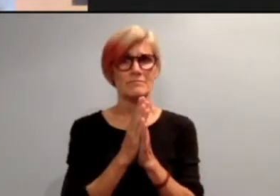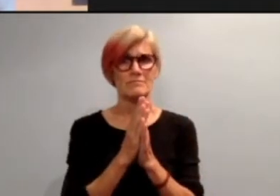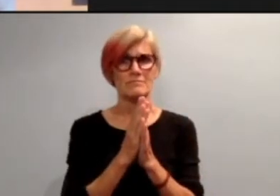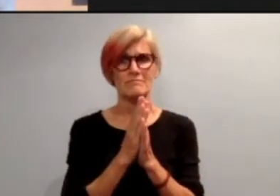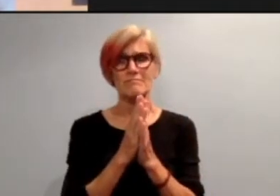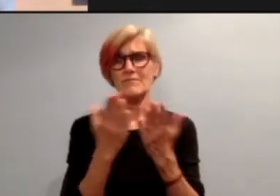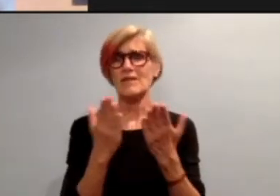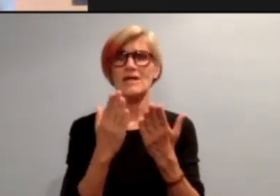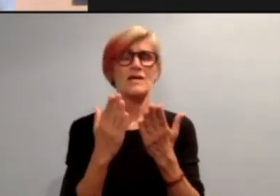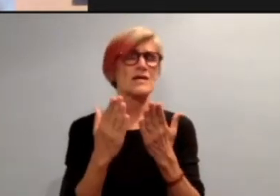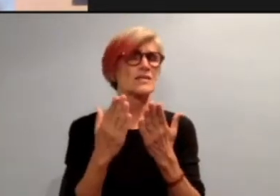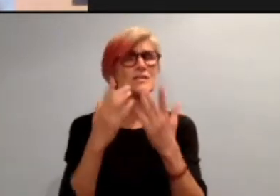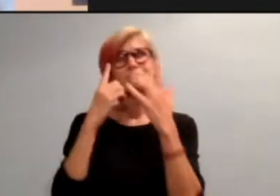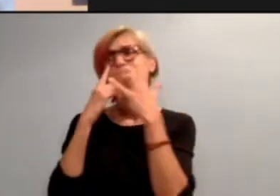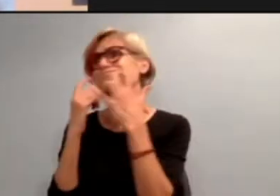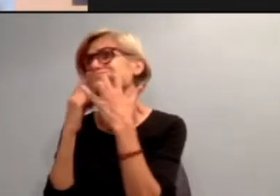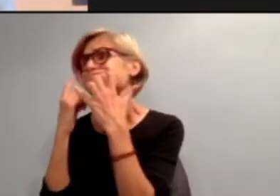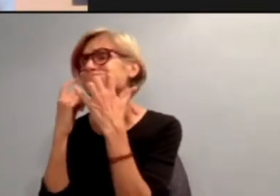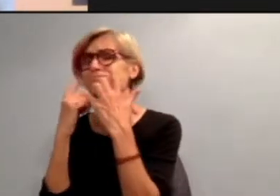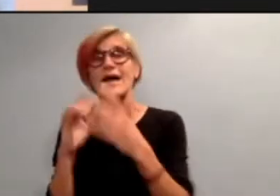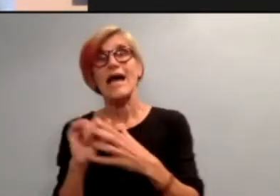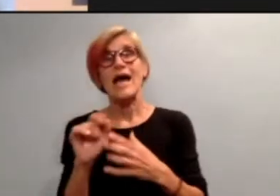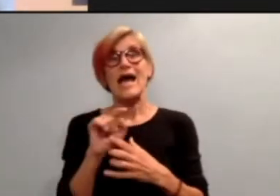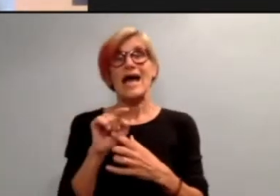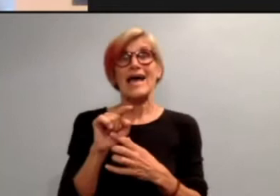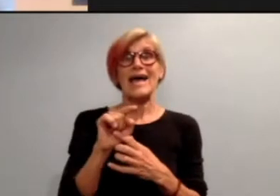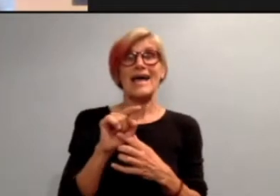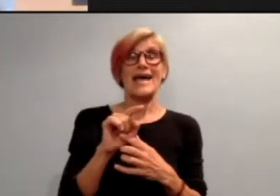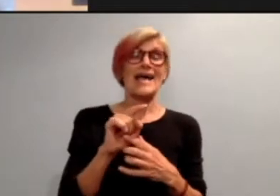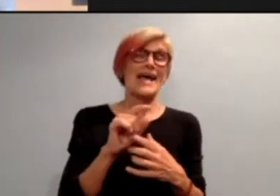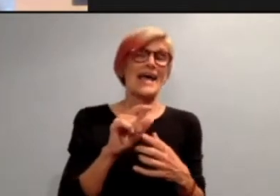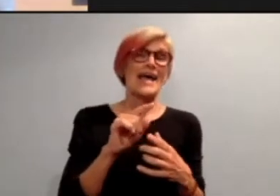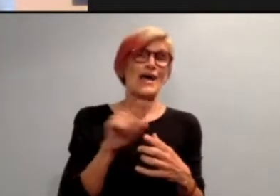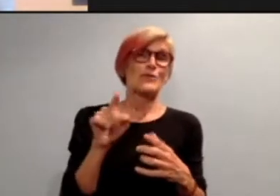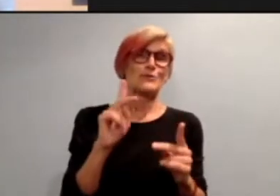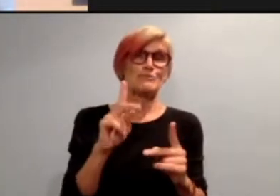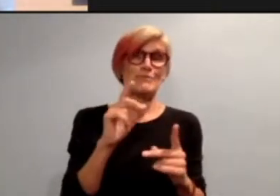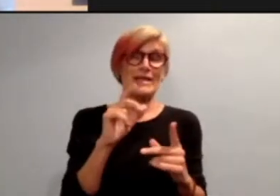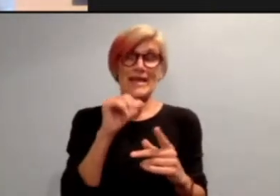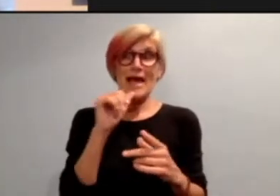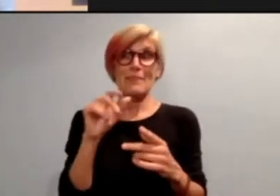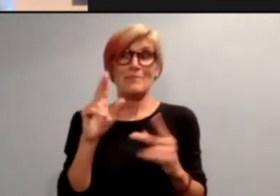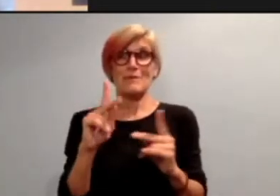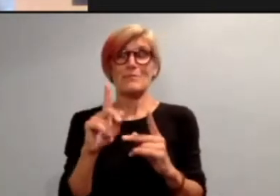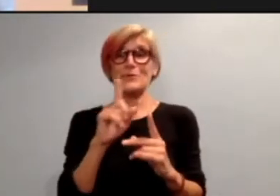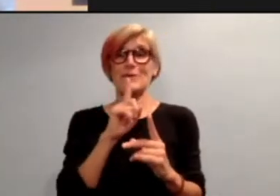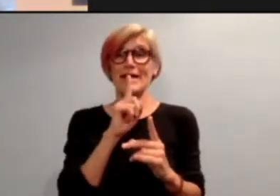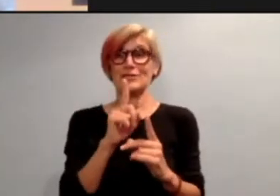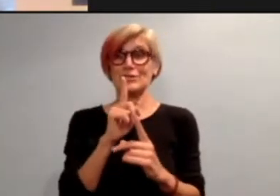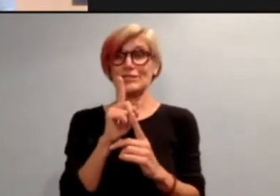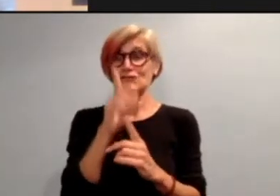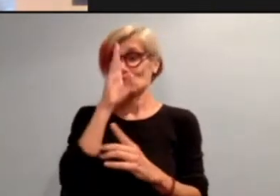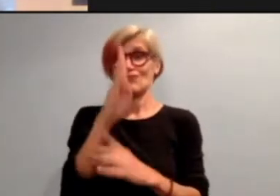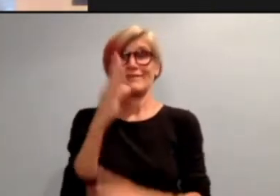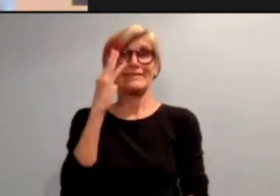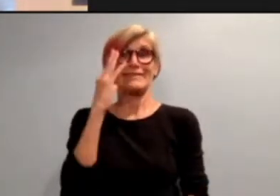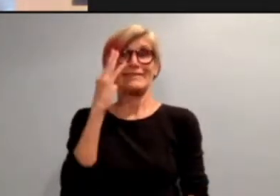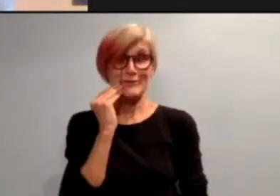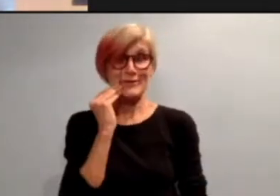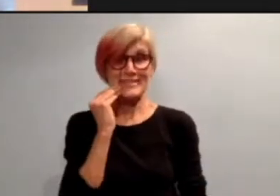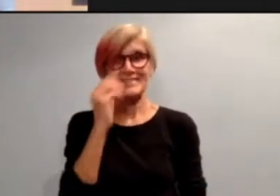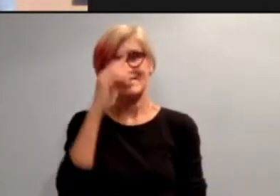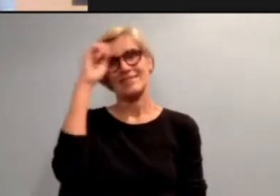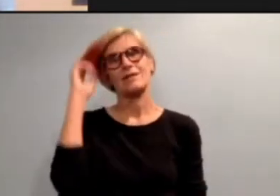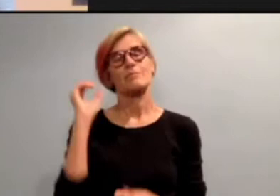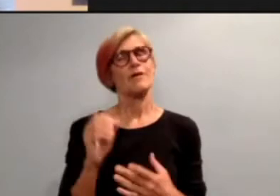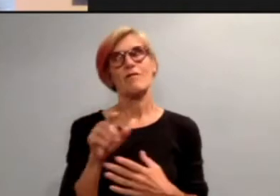crying. And these aren't even the folks who've actually been even, hurled insults and attacked, which even more so for folks like